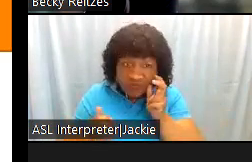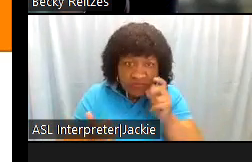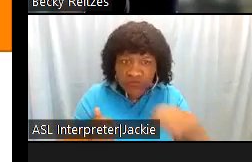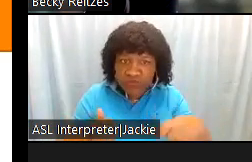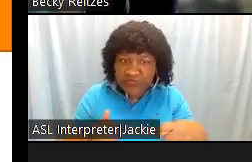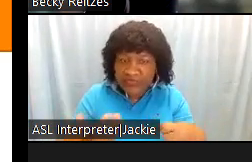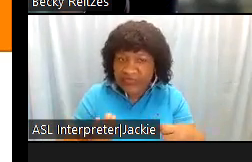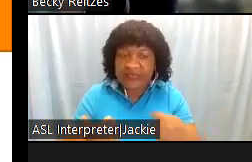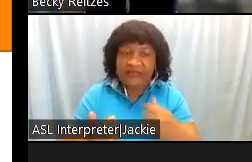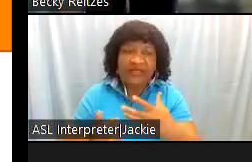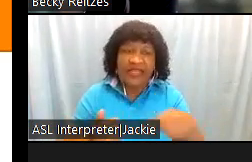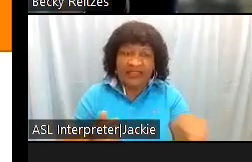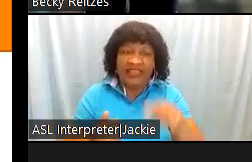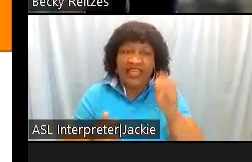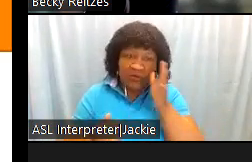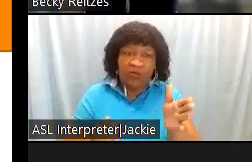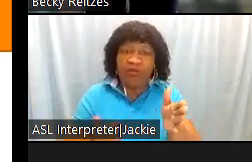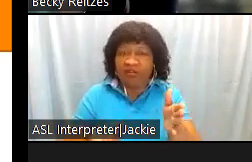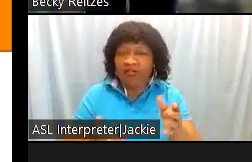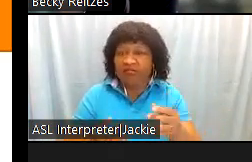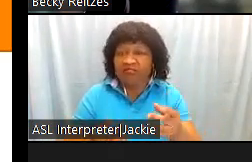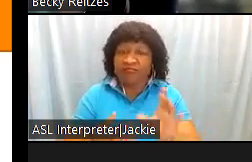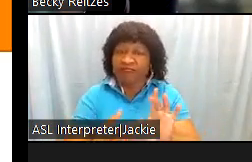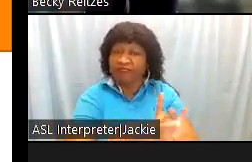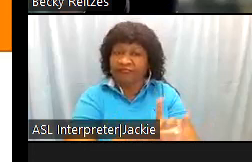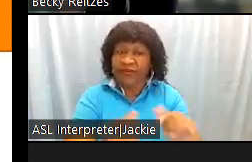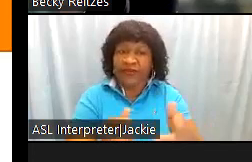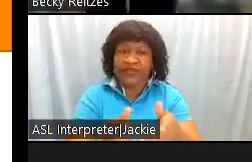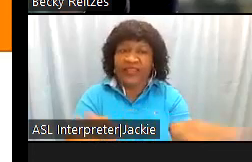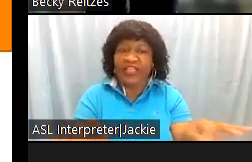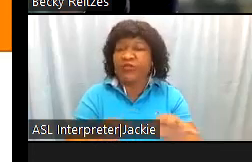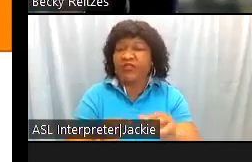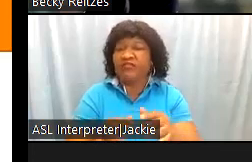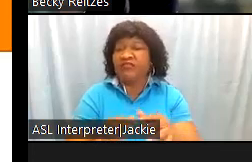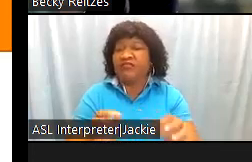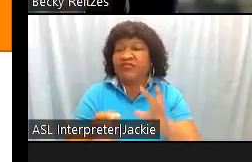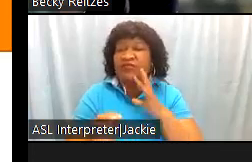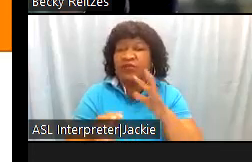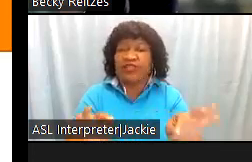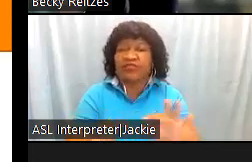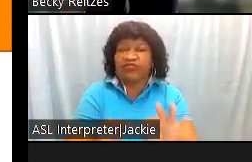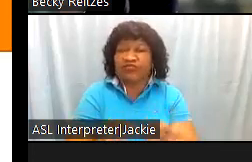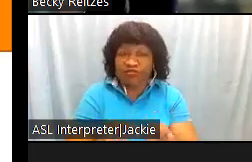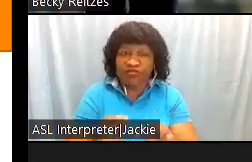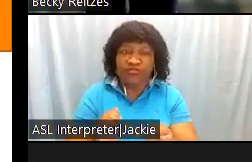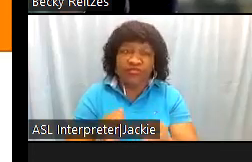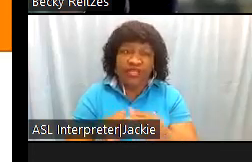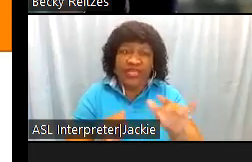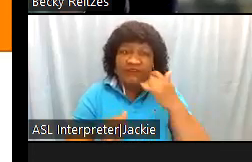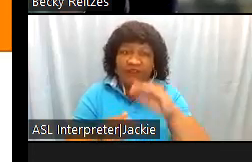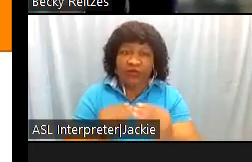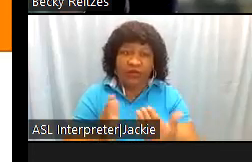need, and they will connect with a language interpreter. And that phone